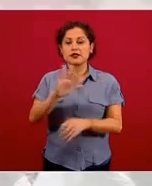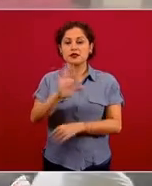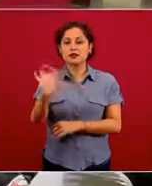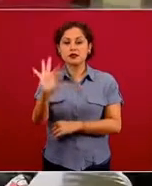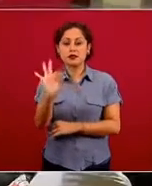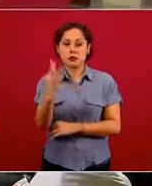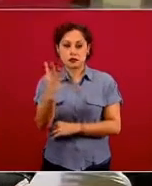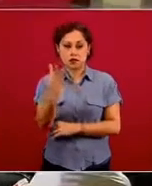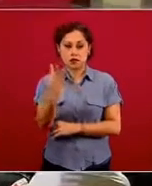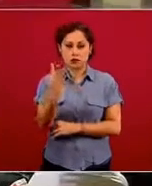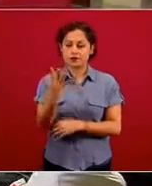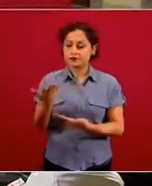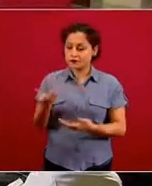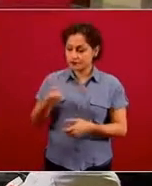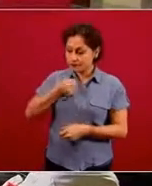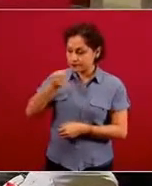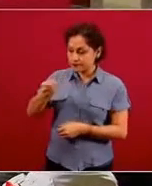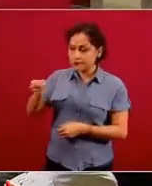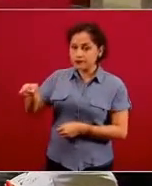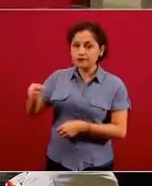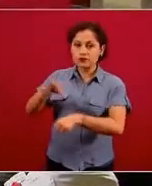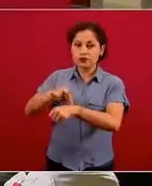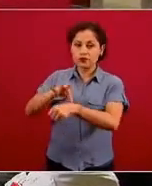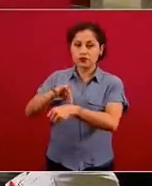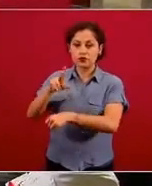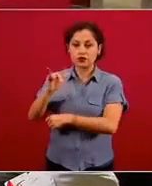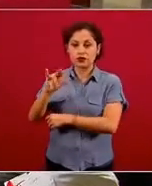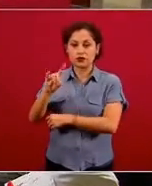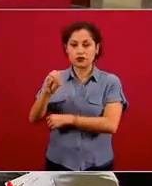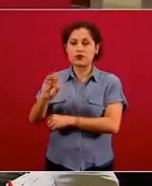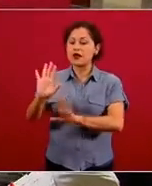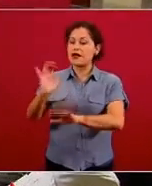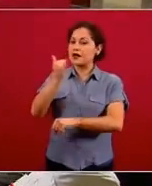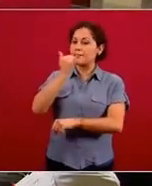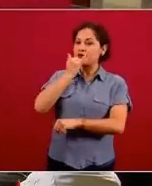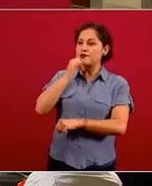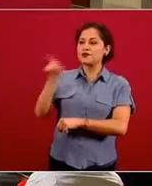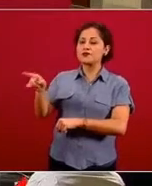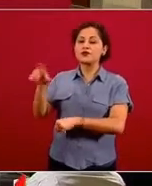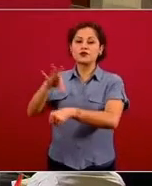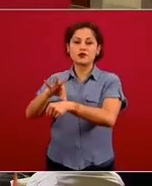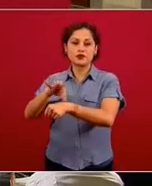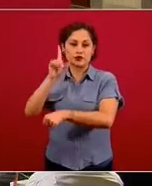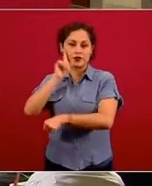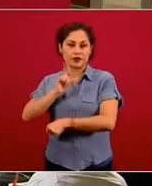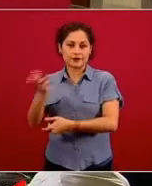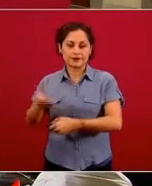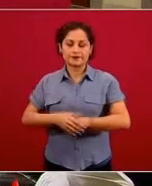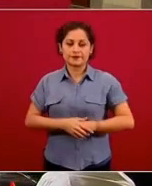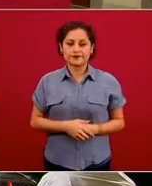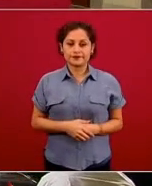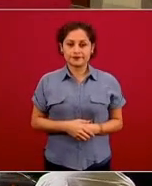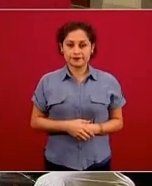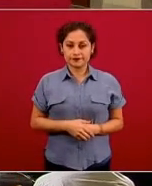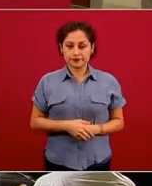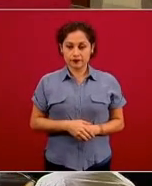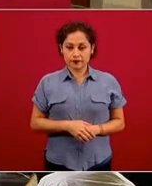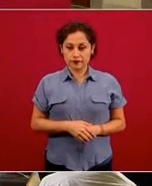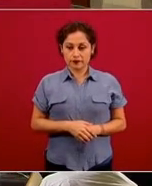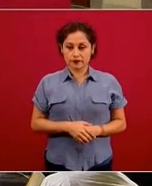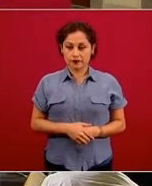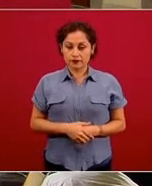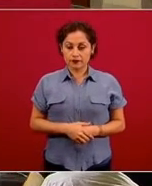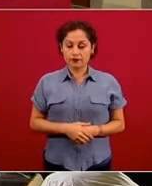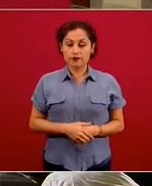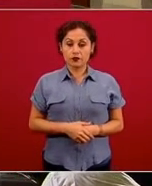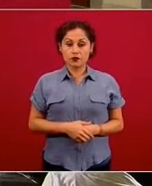So far we have 10,544 cases, confirmed cases. Dr. Alessa, now you have the